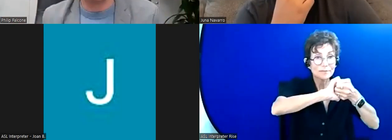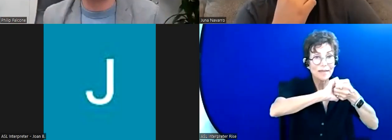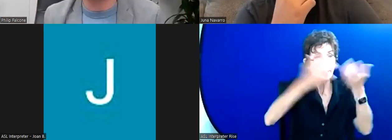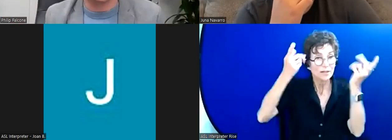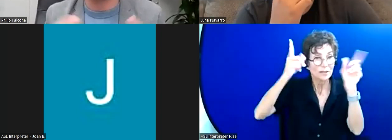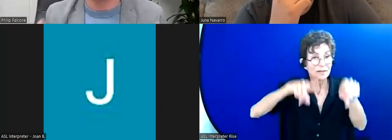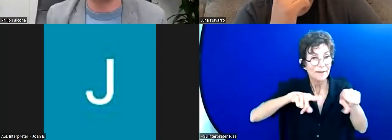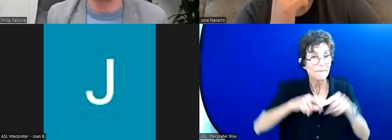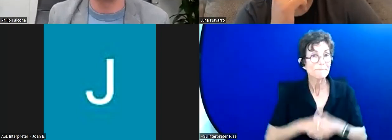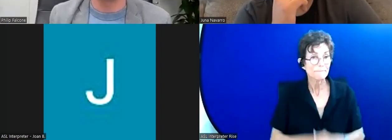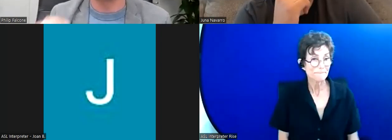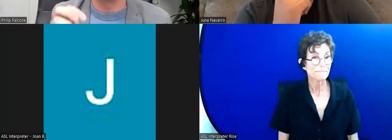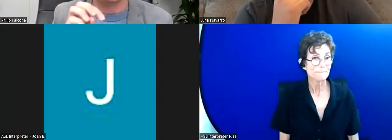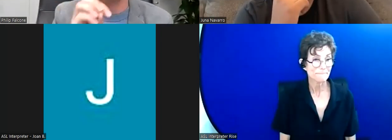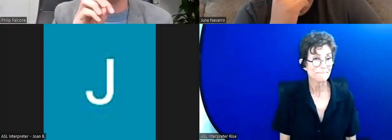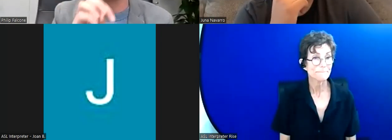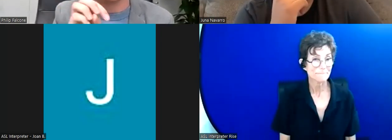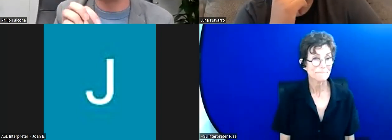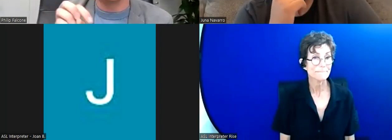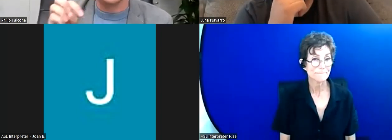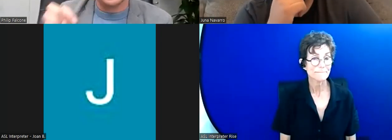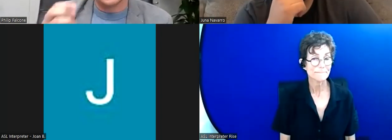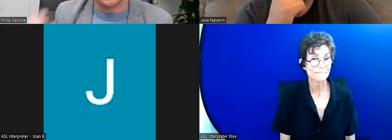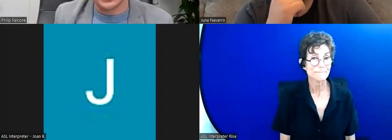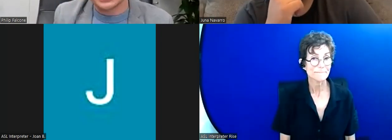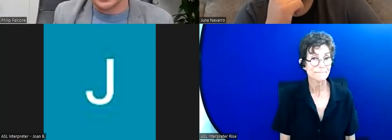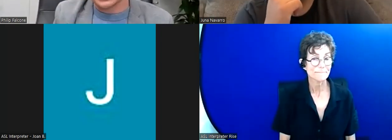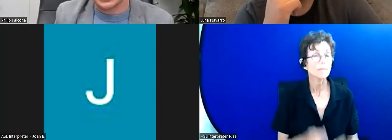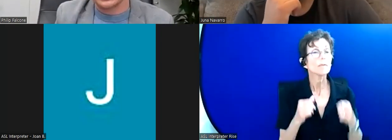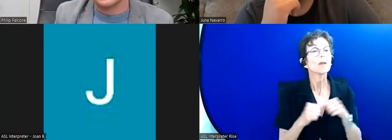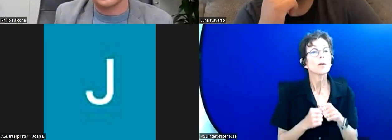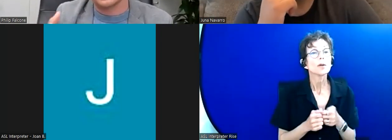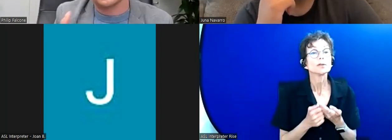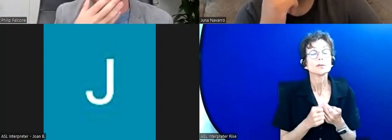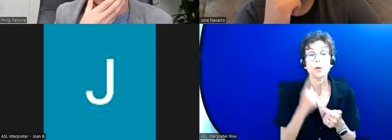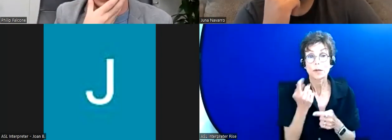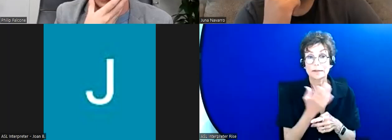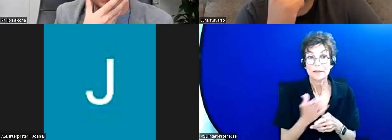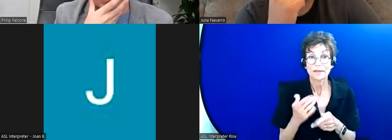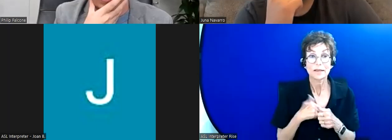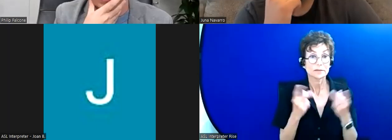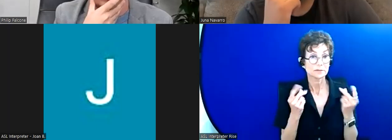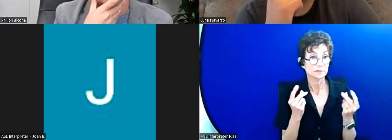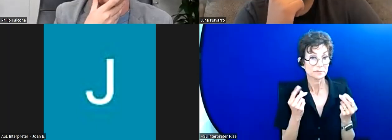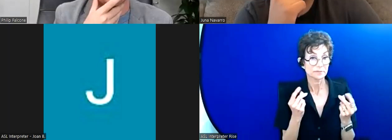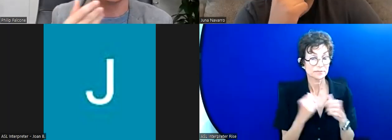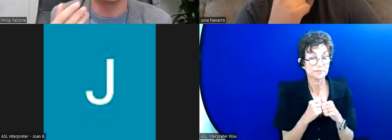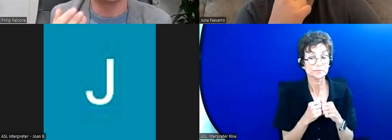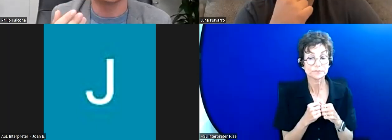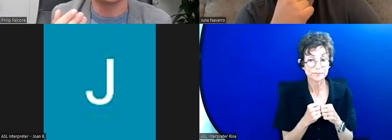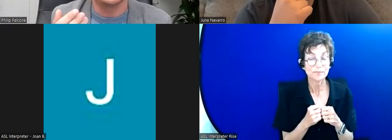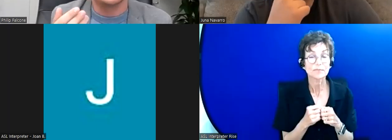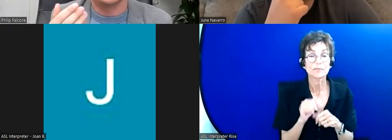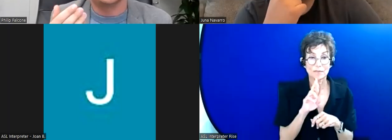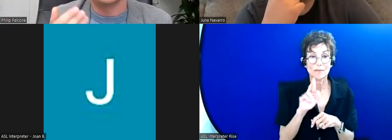an artist in our network that we know kind of meets that niche? And so one of the tips I have is, as Rachel, Juan, and I were preparing for this